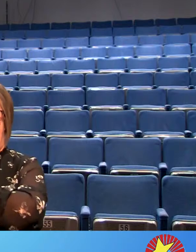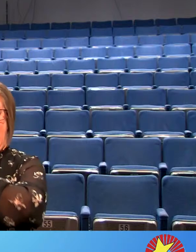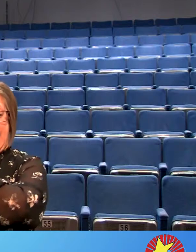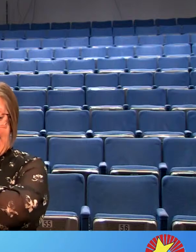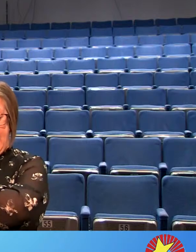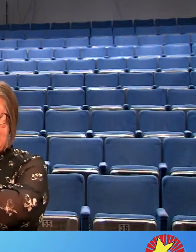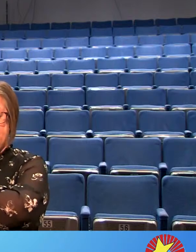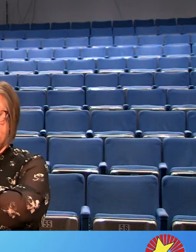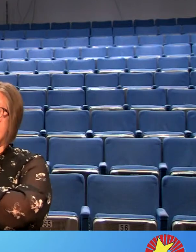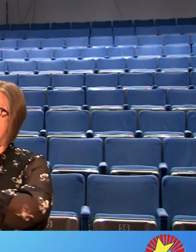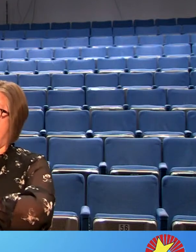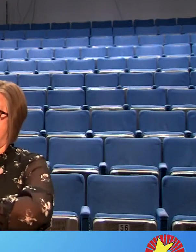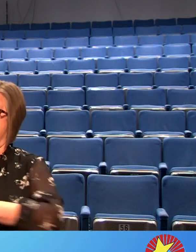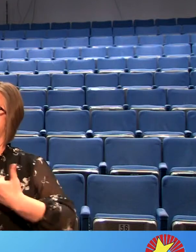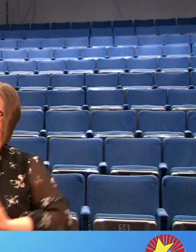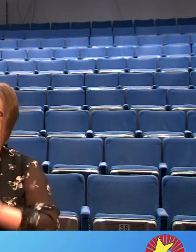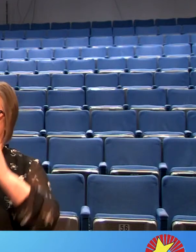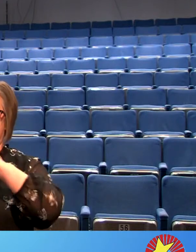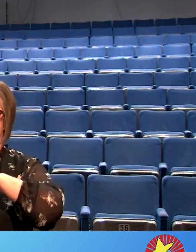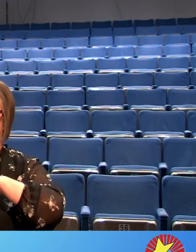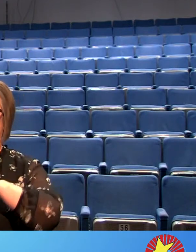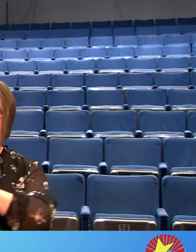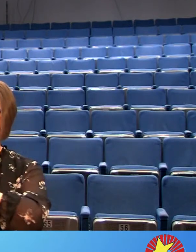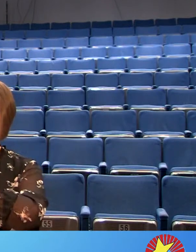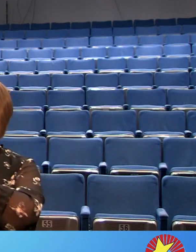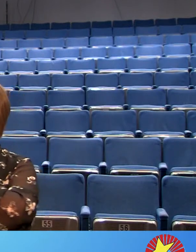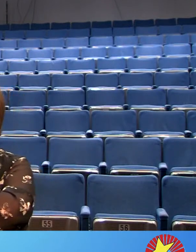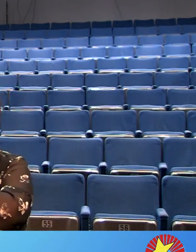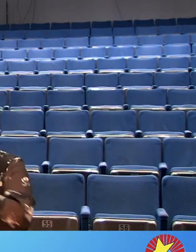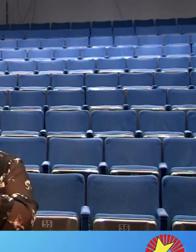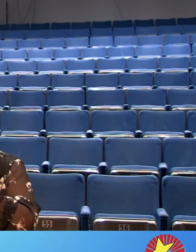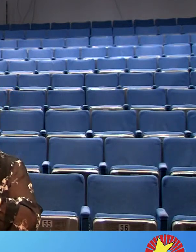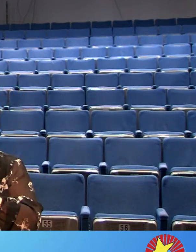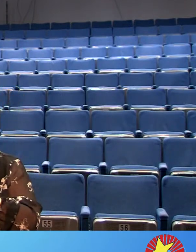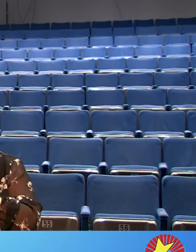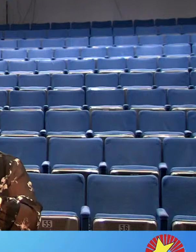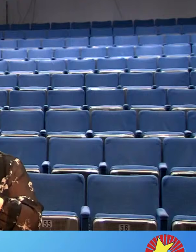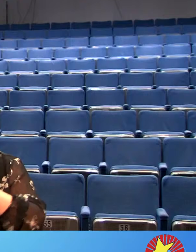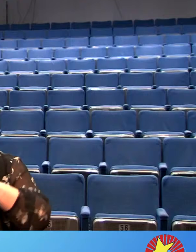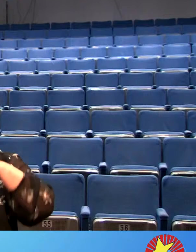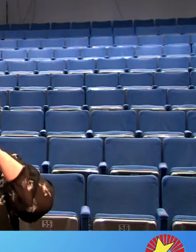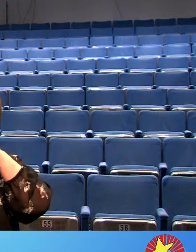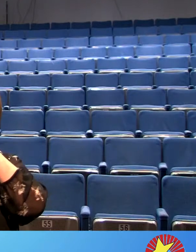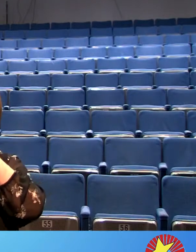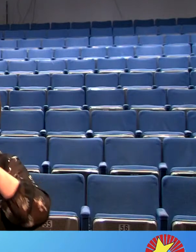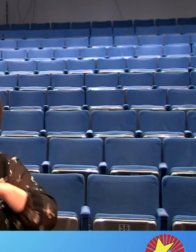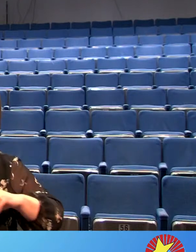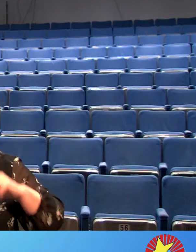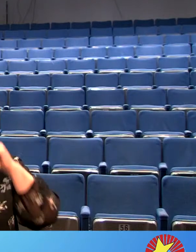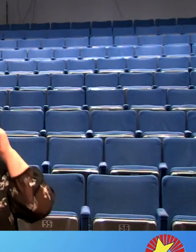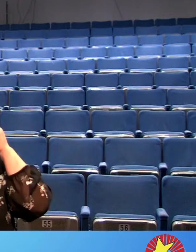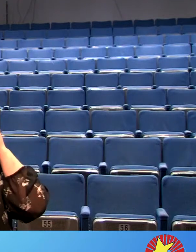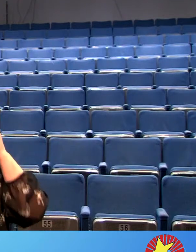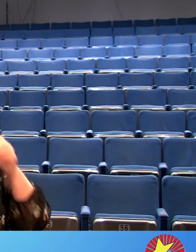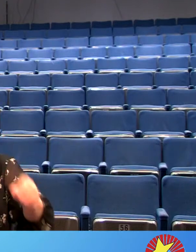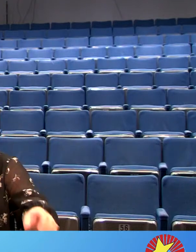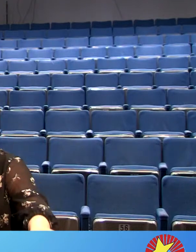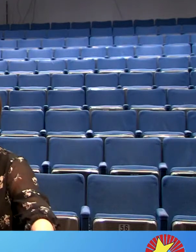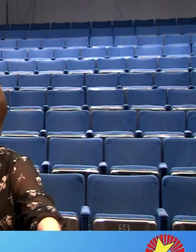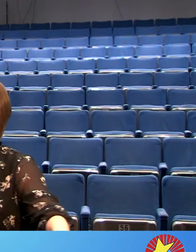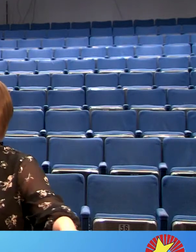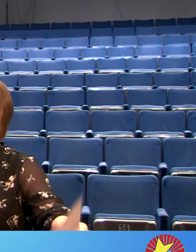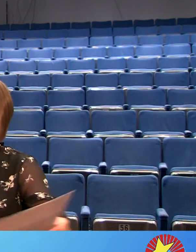Now, with the MSAA assessment, we had a total of 32 students that took this